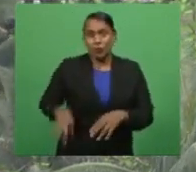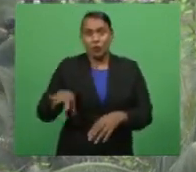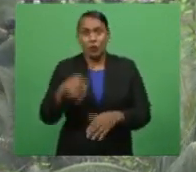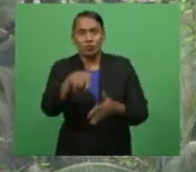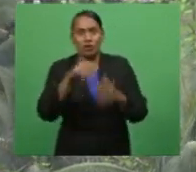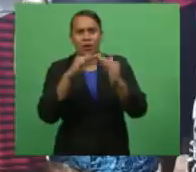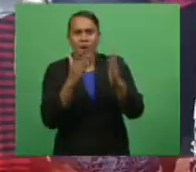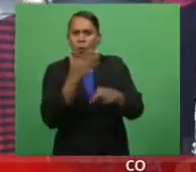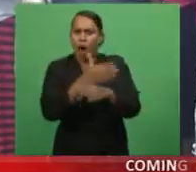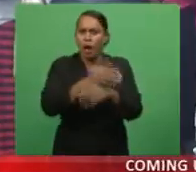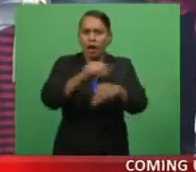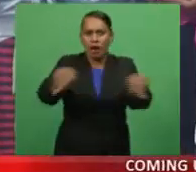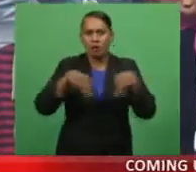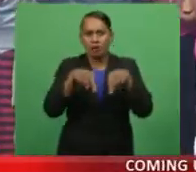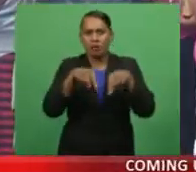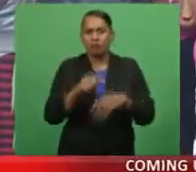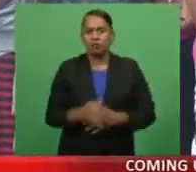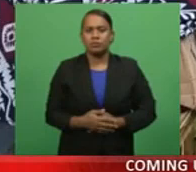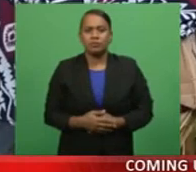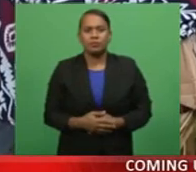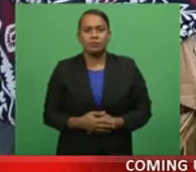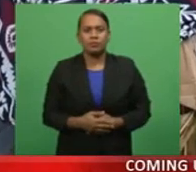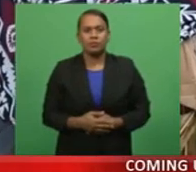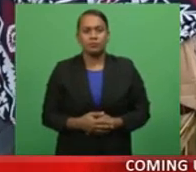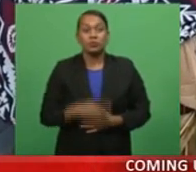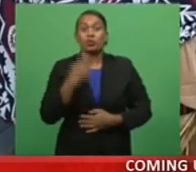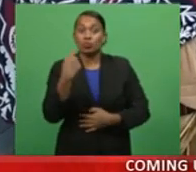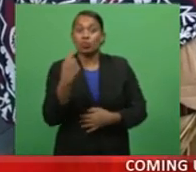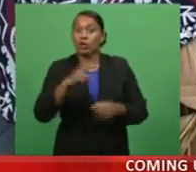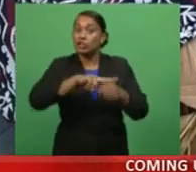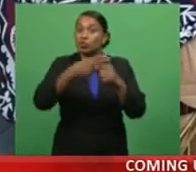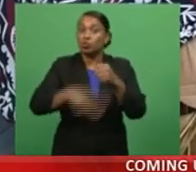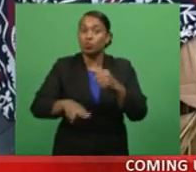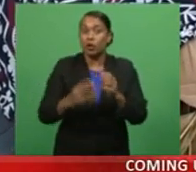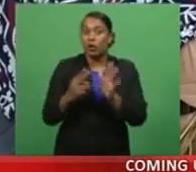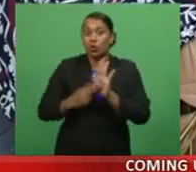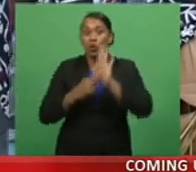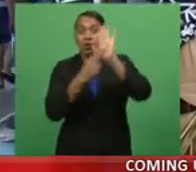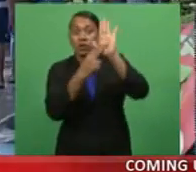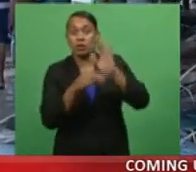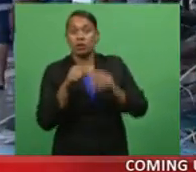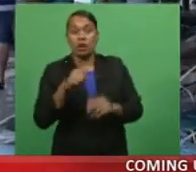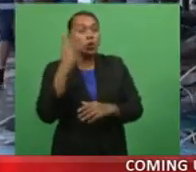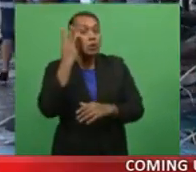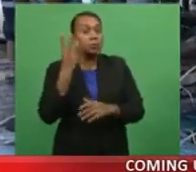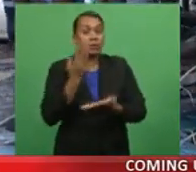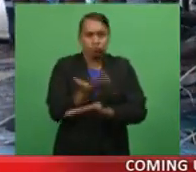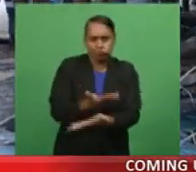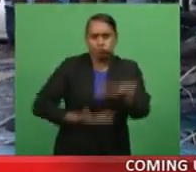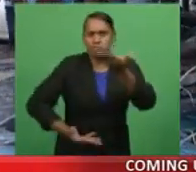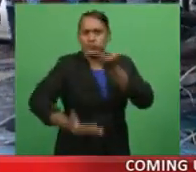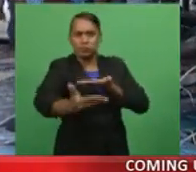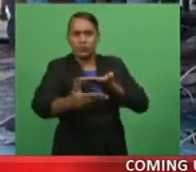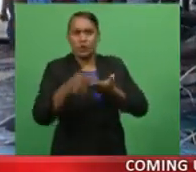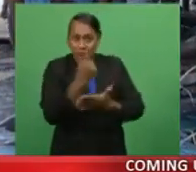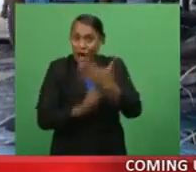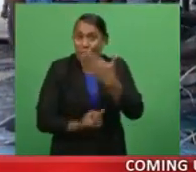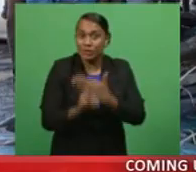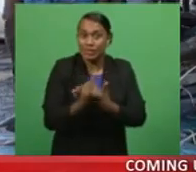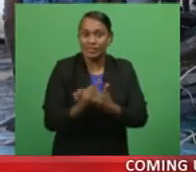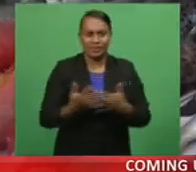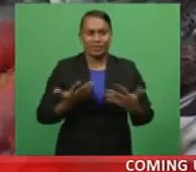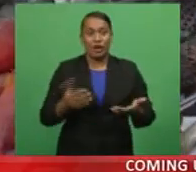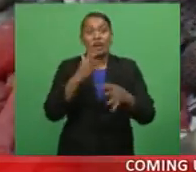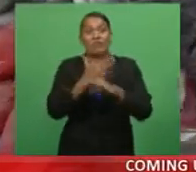News. Up ahead, North women engage in barter system, and fish vendors